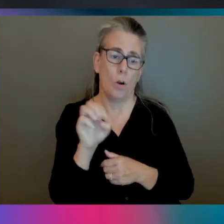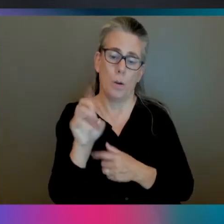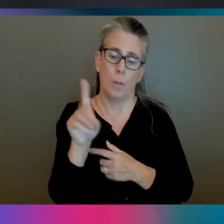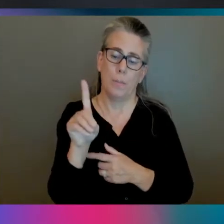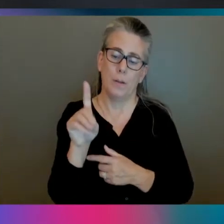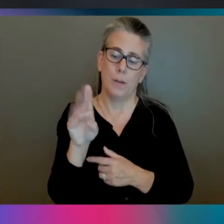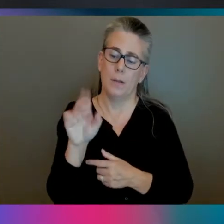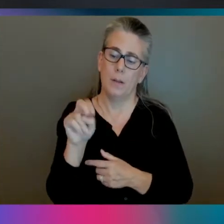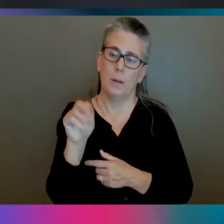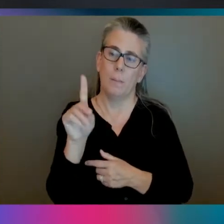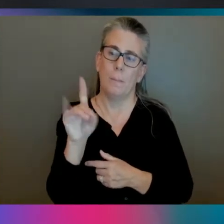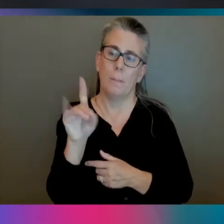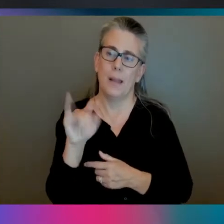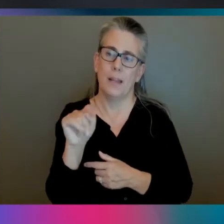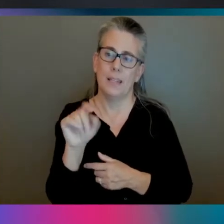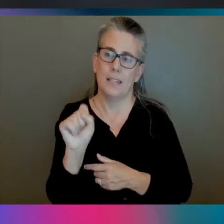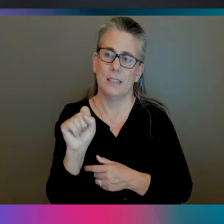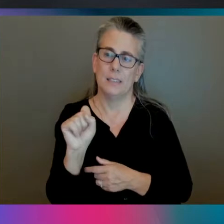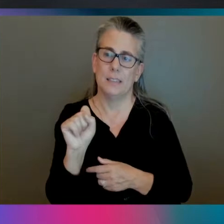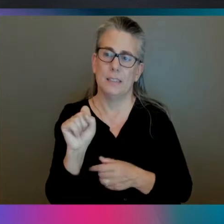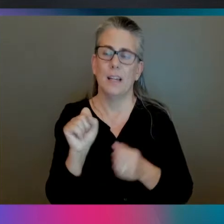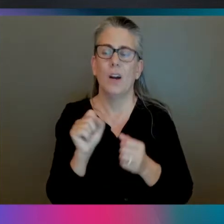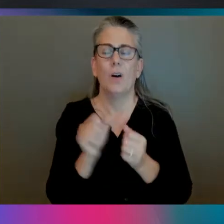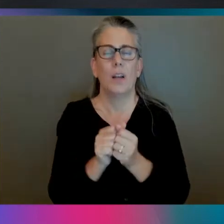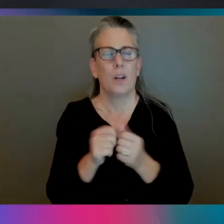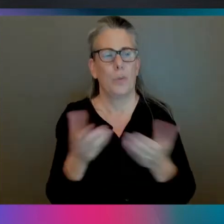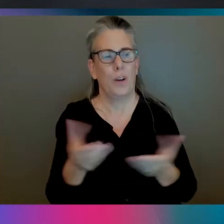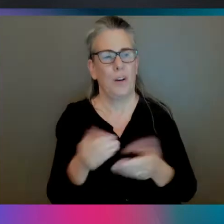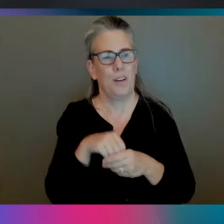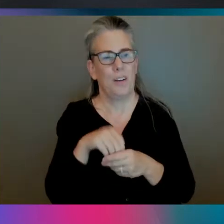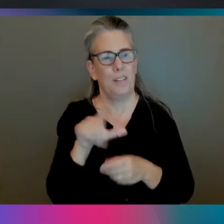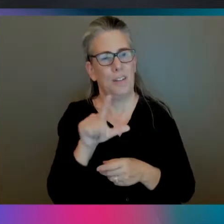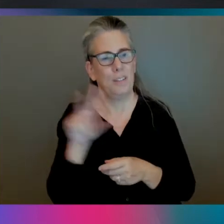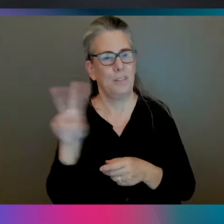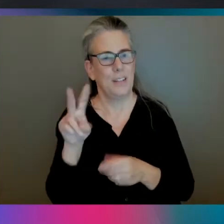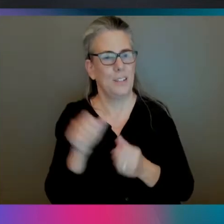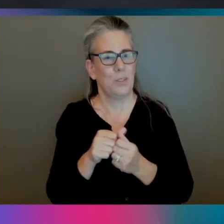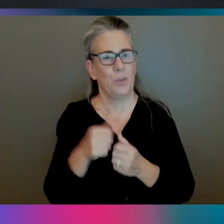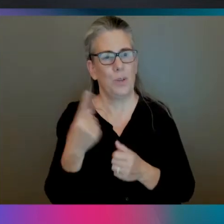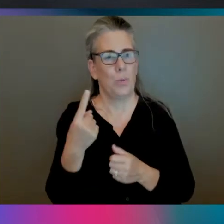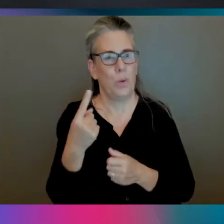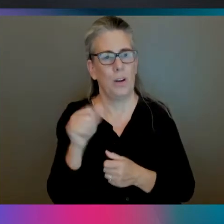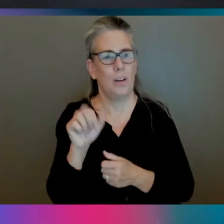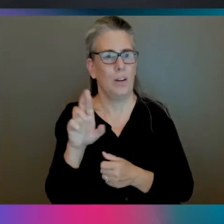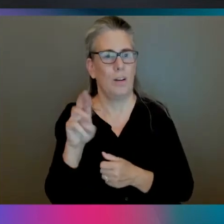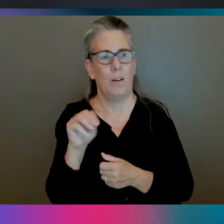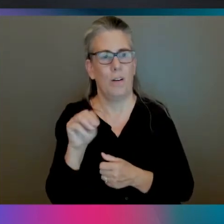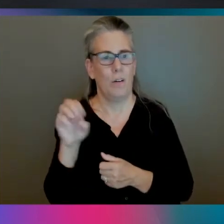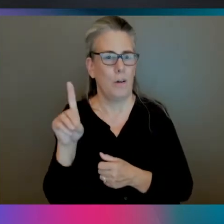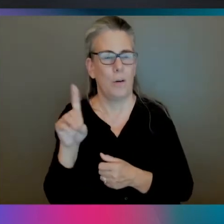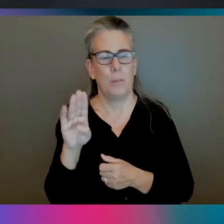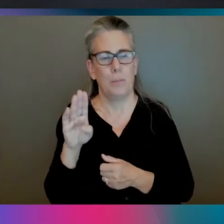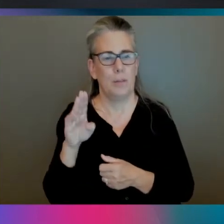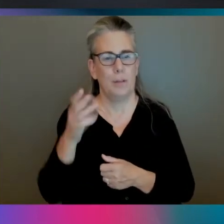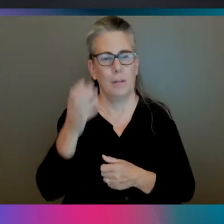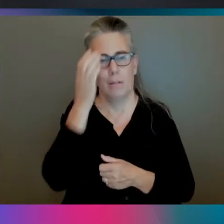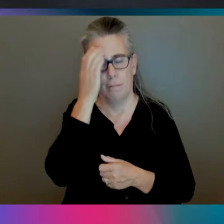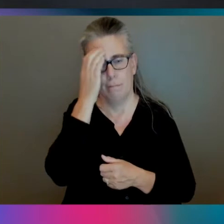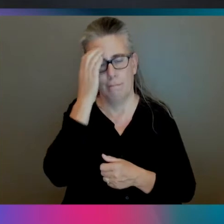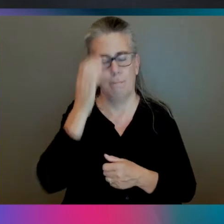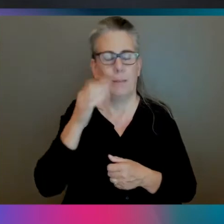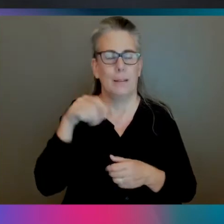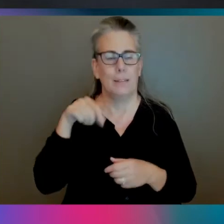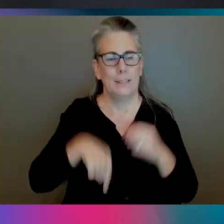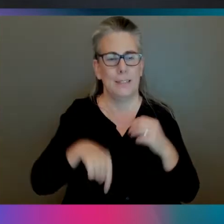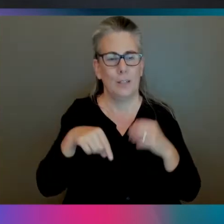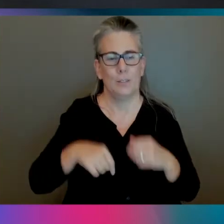one-armed bandits downstairs. Wild but that's West. kind of where they came from, right? Is the certain cold machines, you want to stay away from them. Exactly. Right? So with